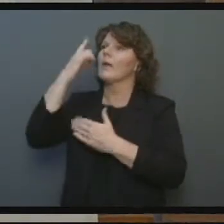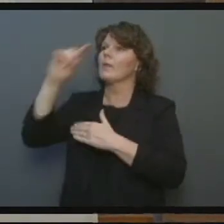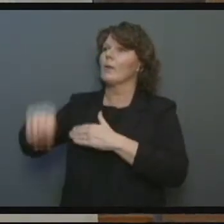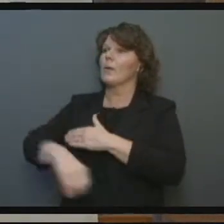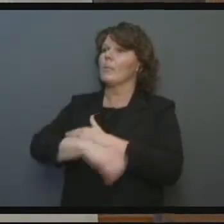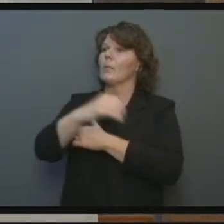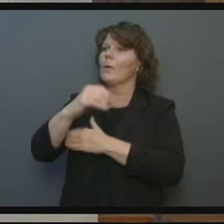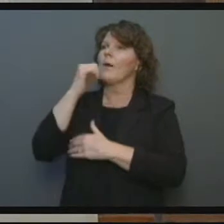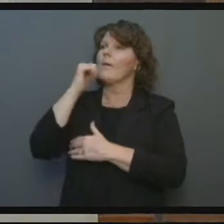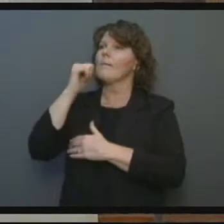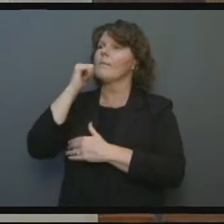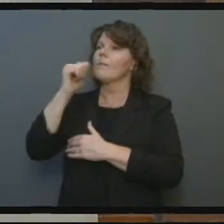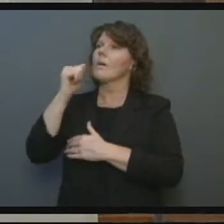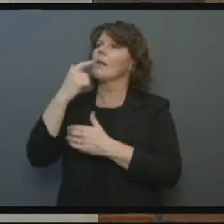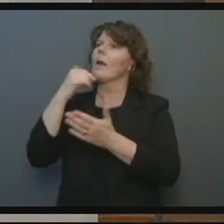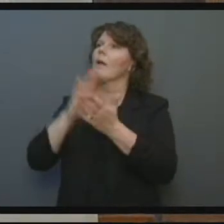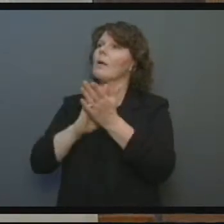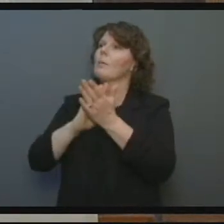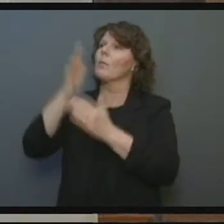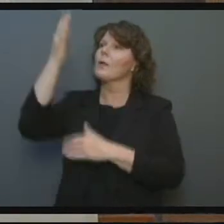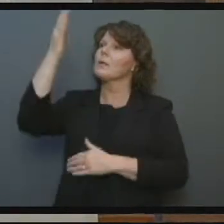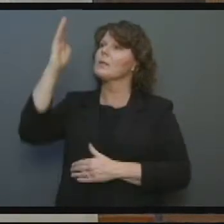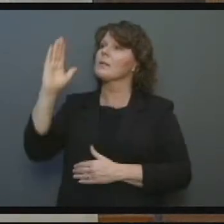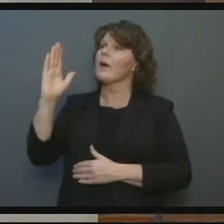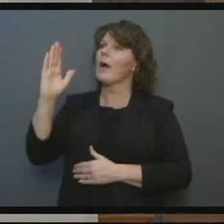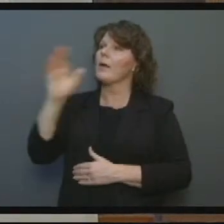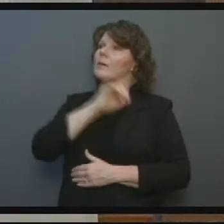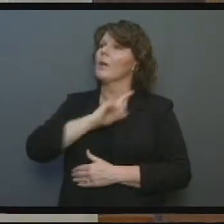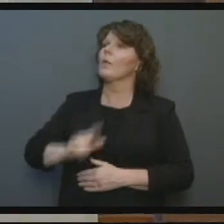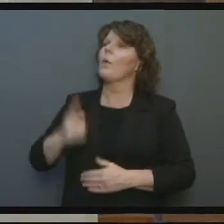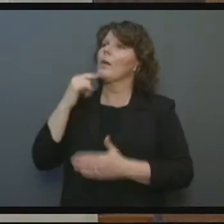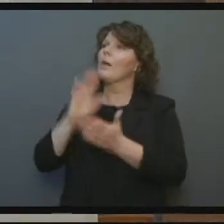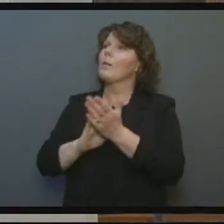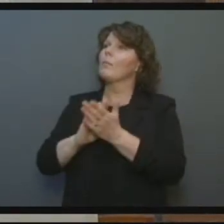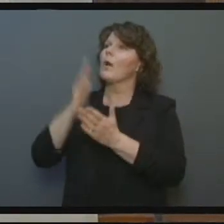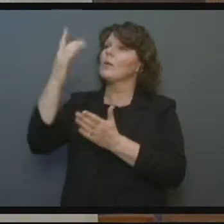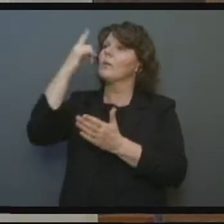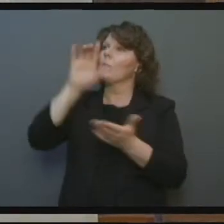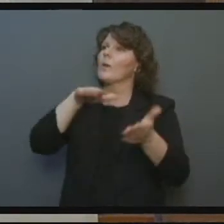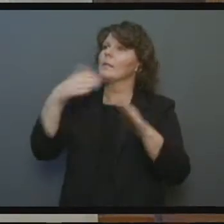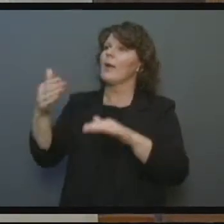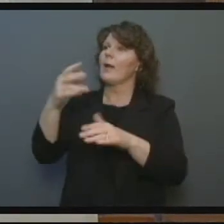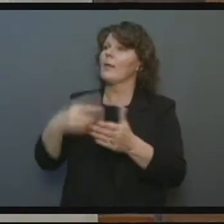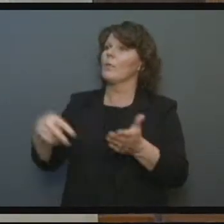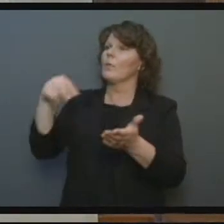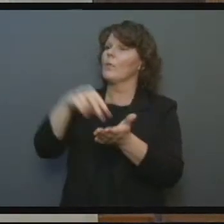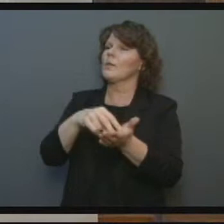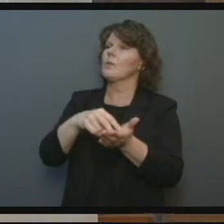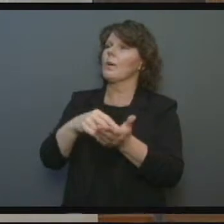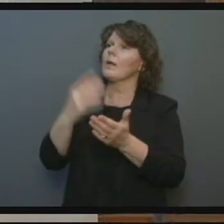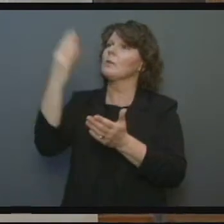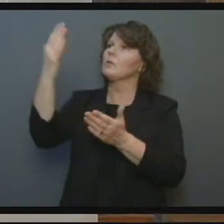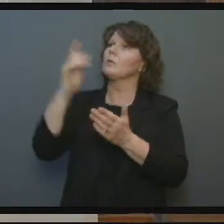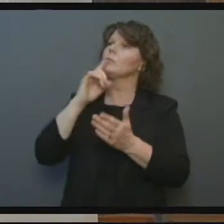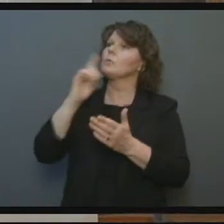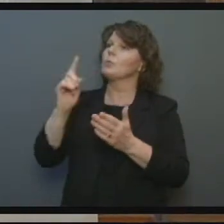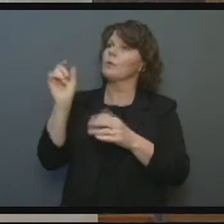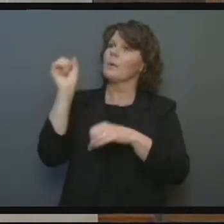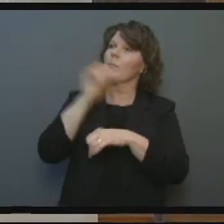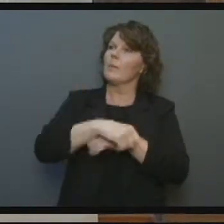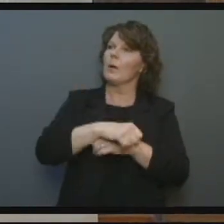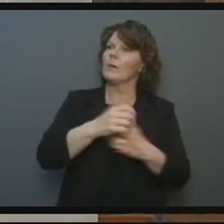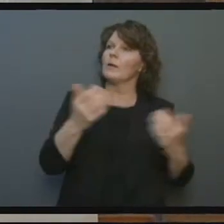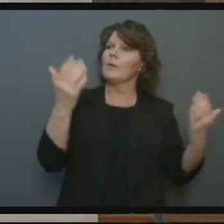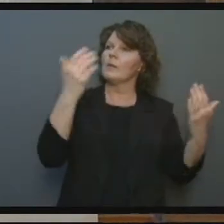of the new day. Praise be to God. Lord, we praise you for your death and your resurrection. You have surely conquered night